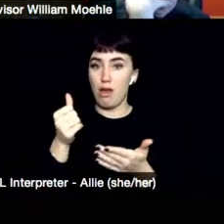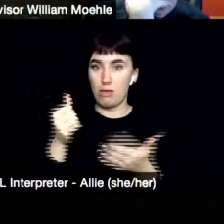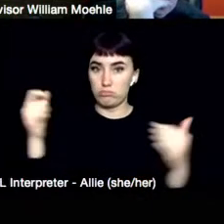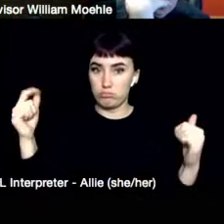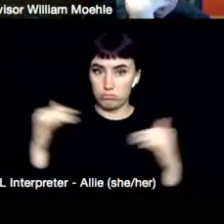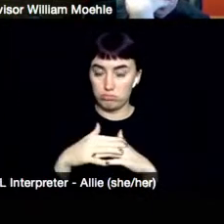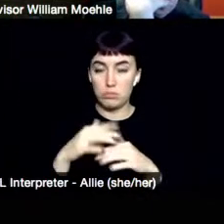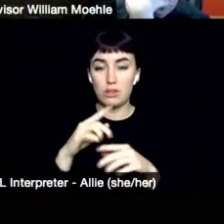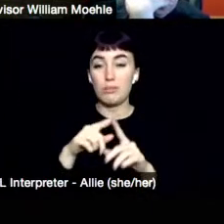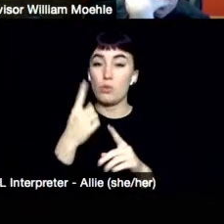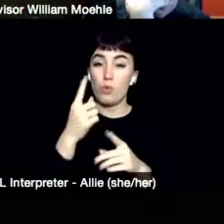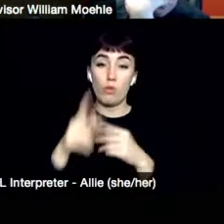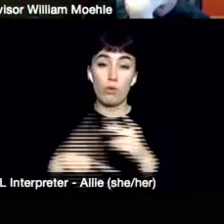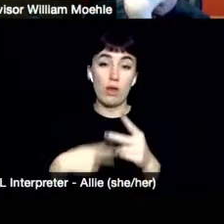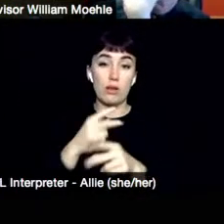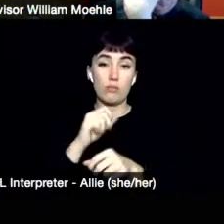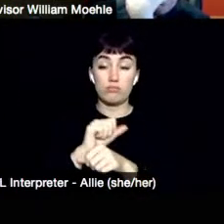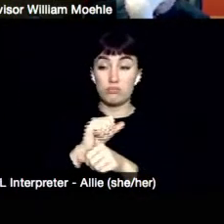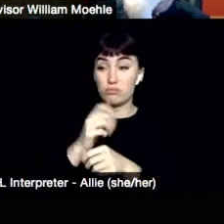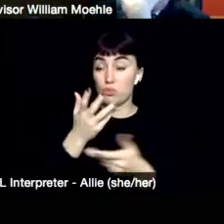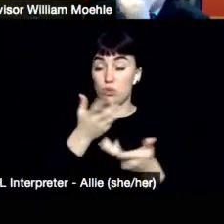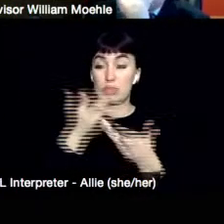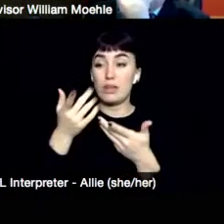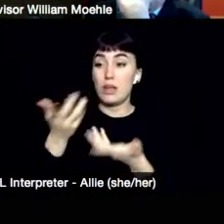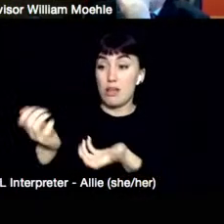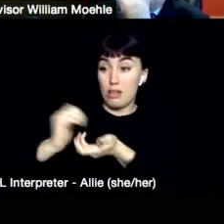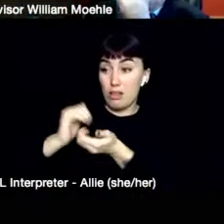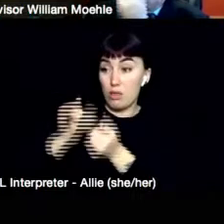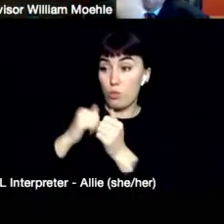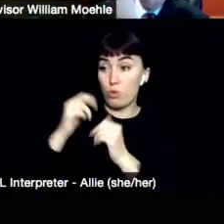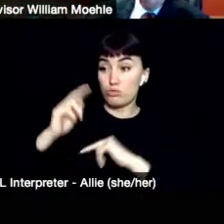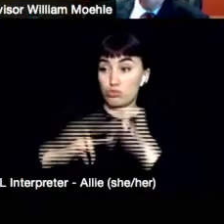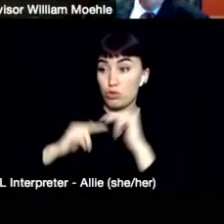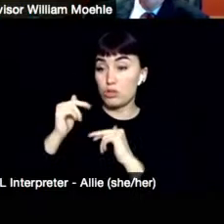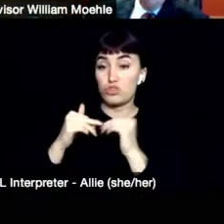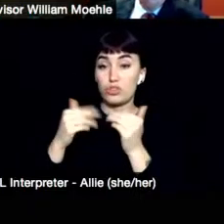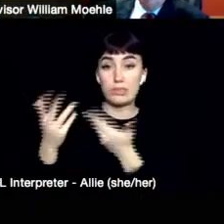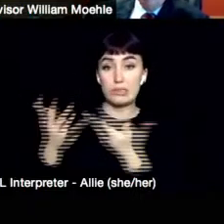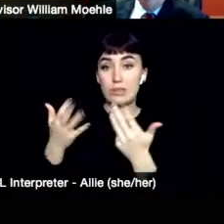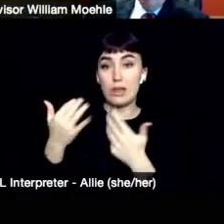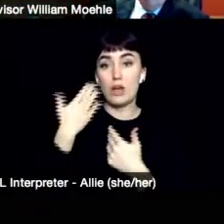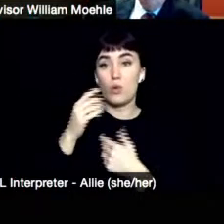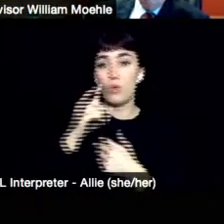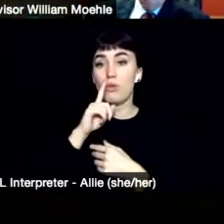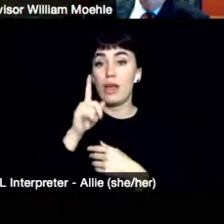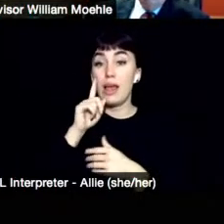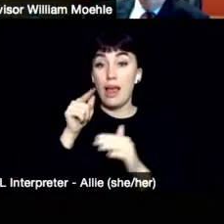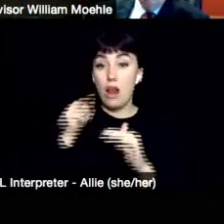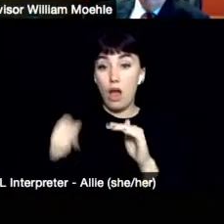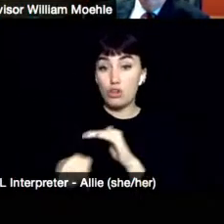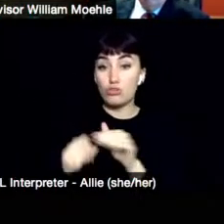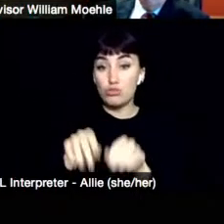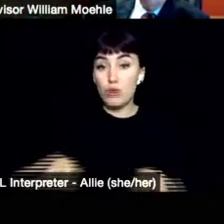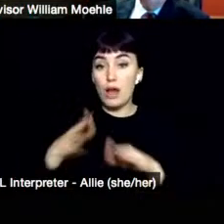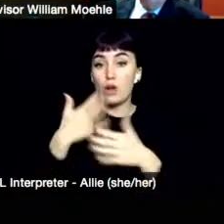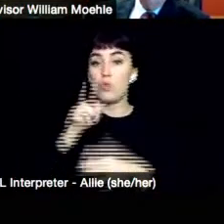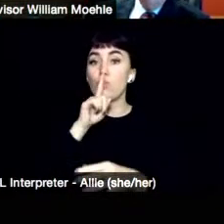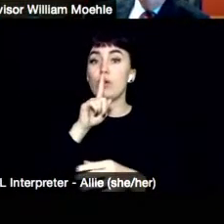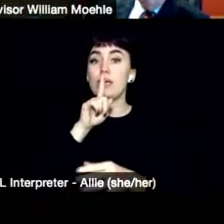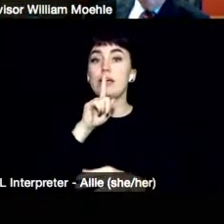one of those things, working with construction, definitely working with construction underground. I don't know that there is a guarantee that we can provide on